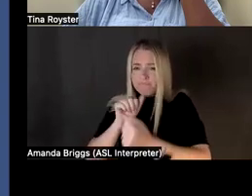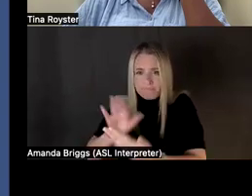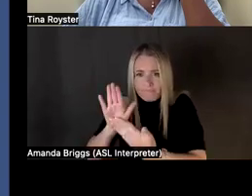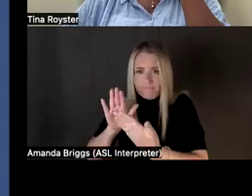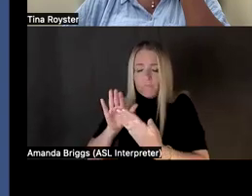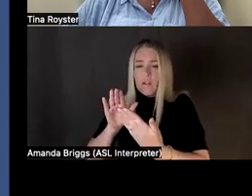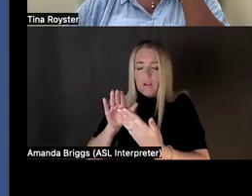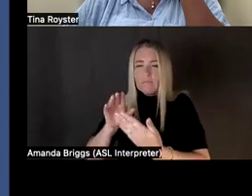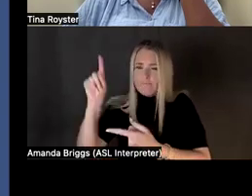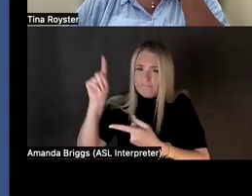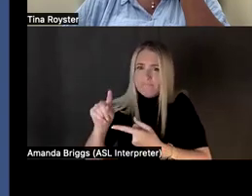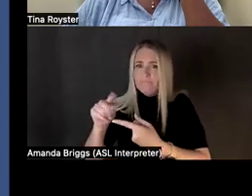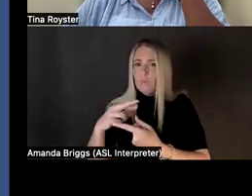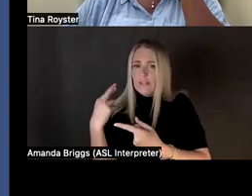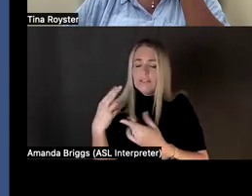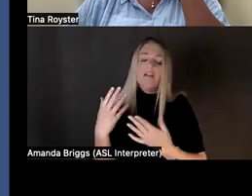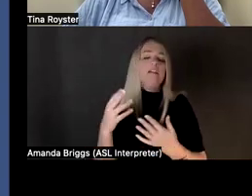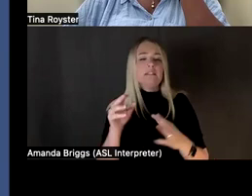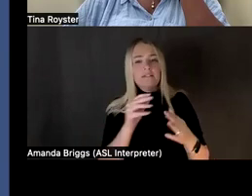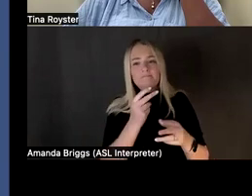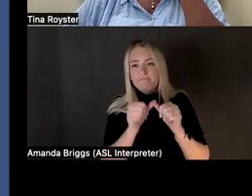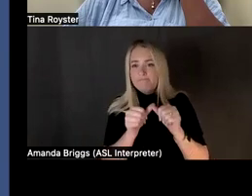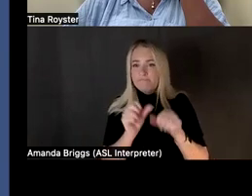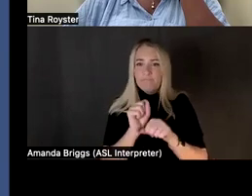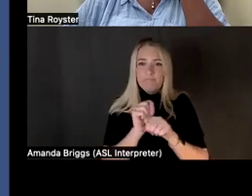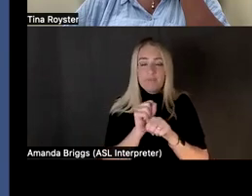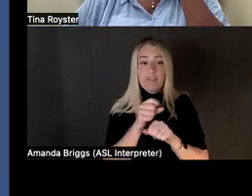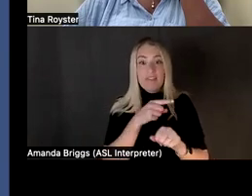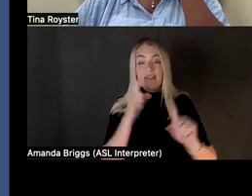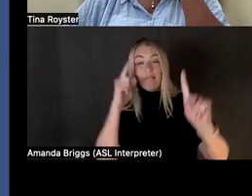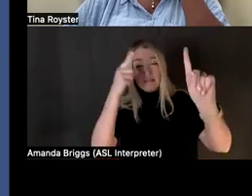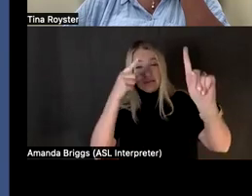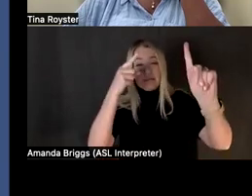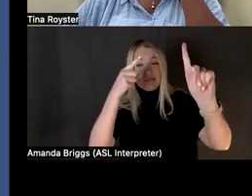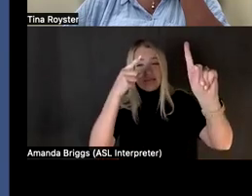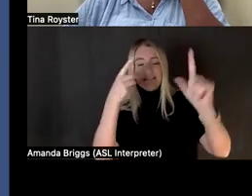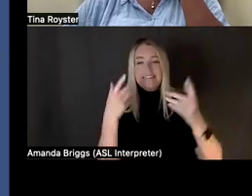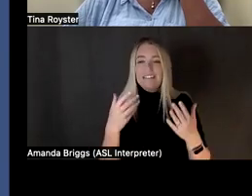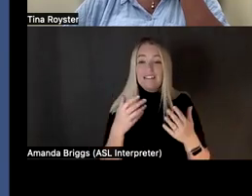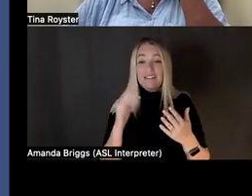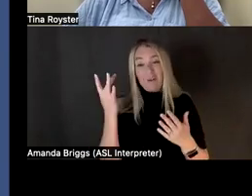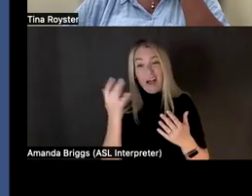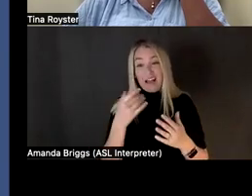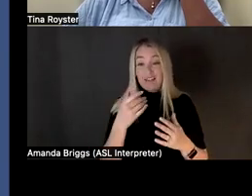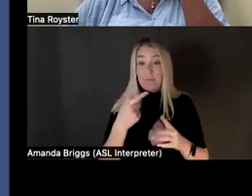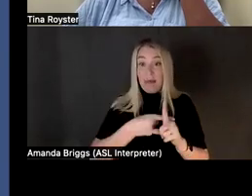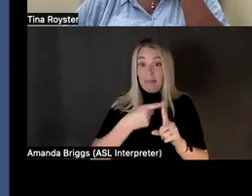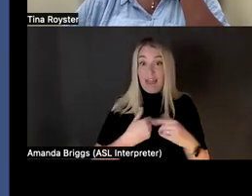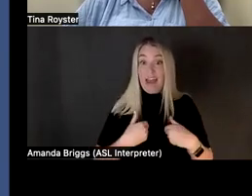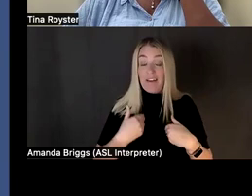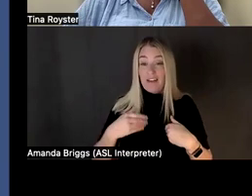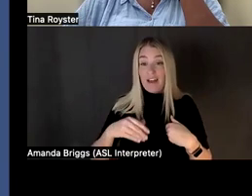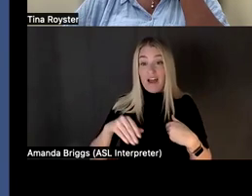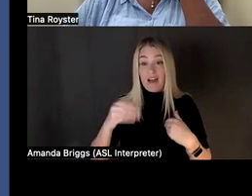limit those and continue to work on this. This is aspirational work. It's why we have monthly fire drills. It's why we have